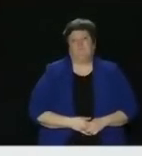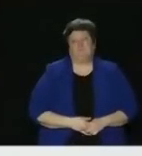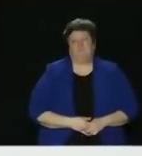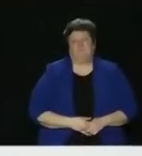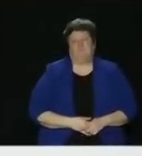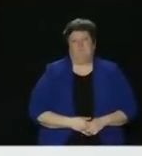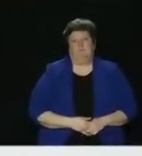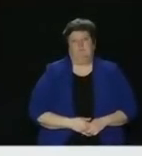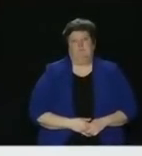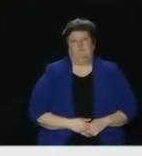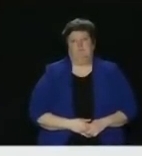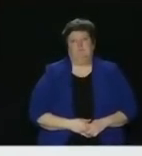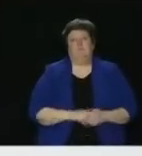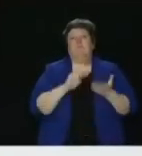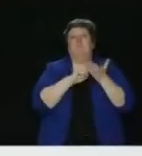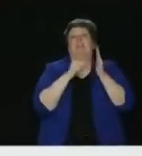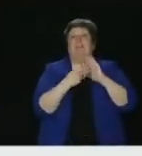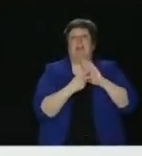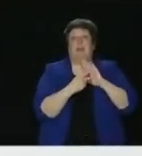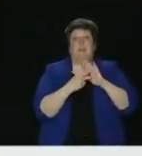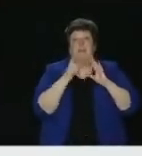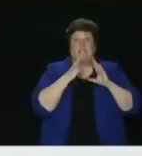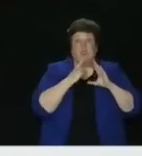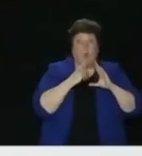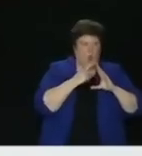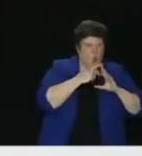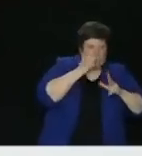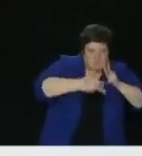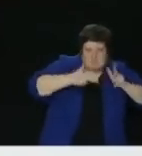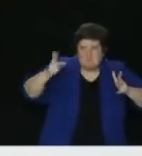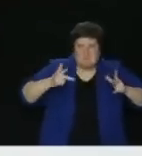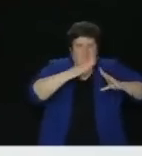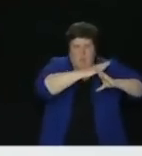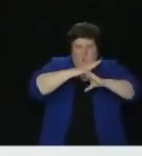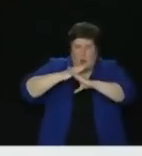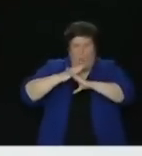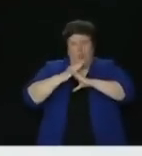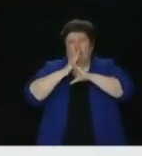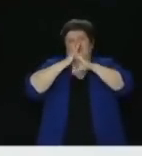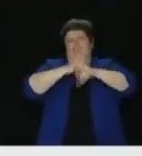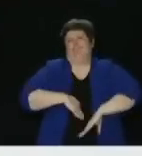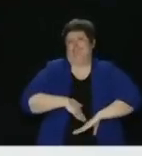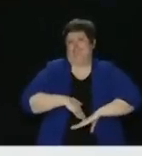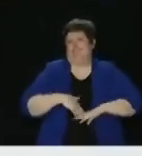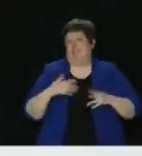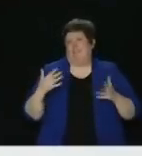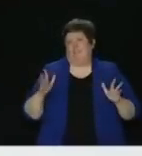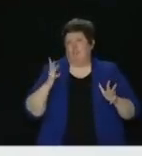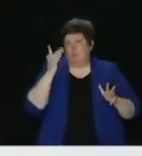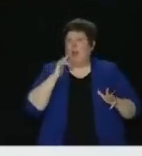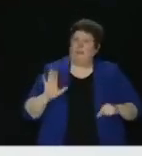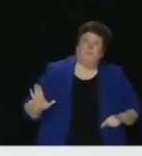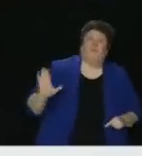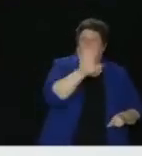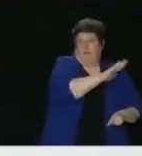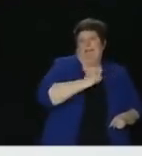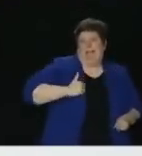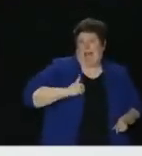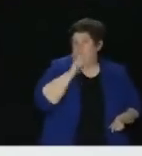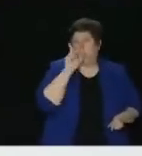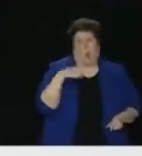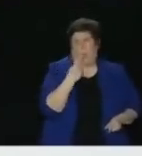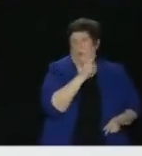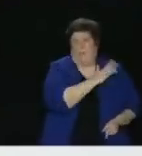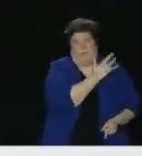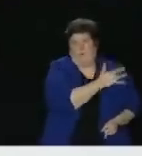it will help us unblock the streets. How? Because this applies across Canada. And under